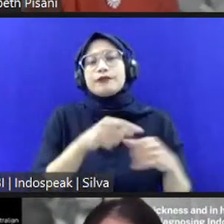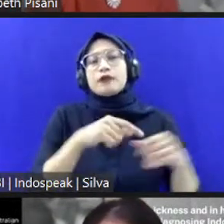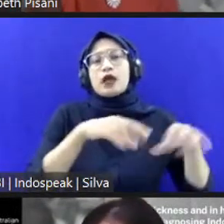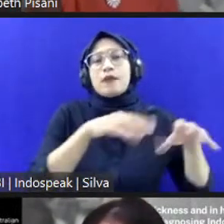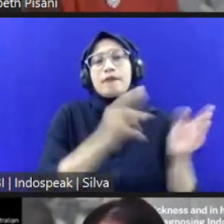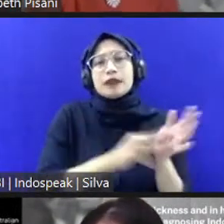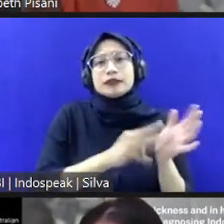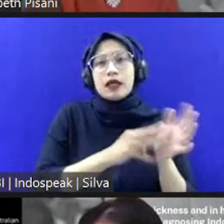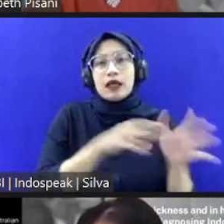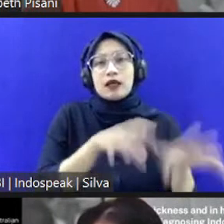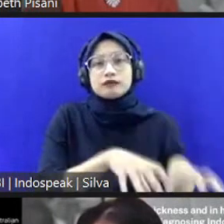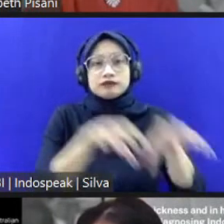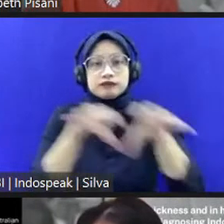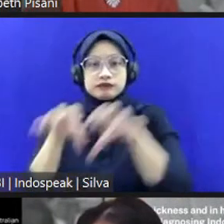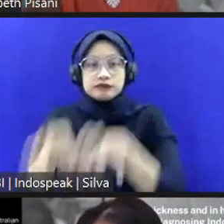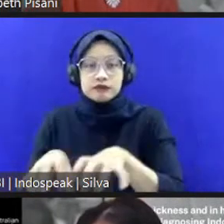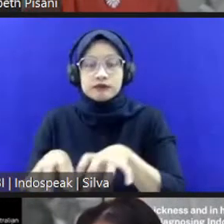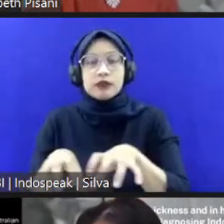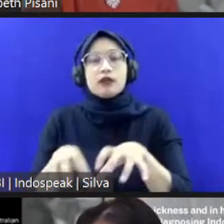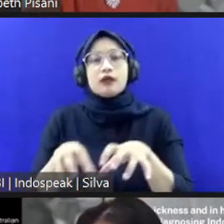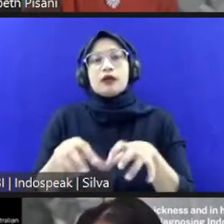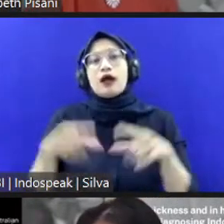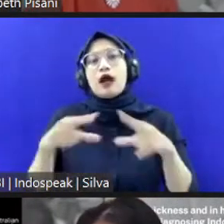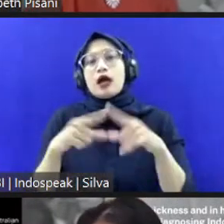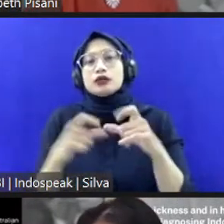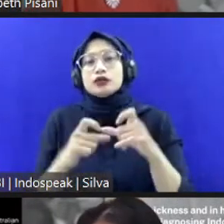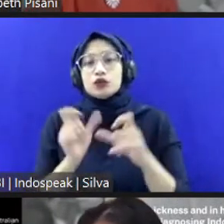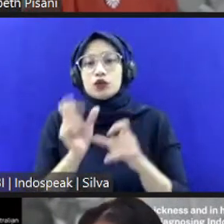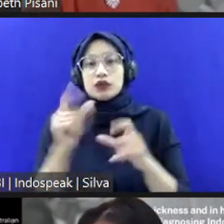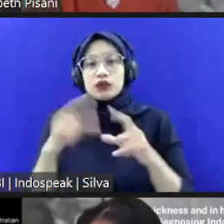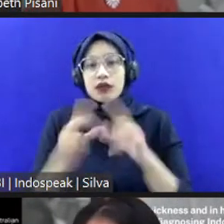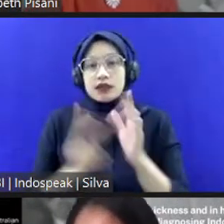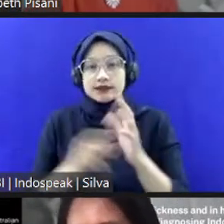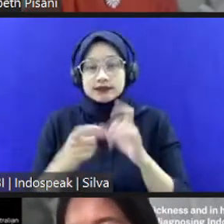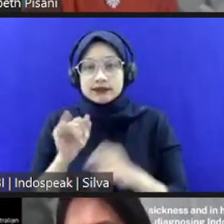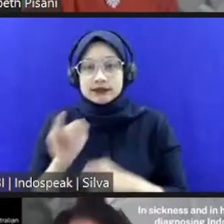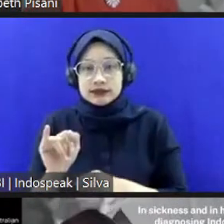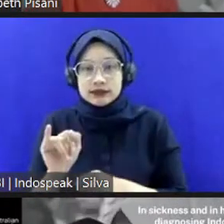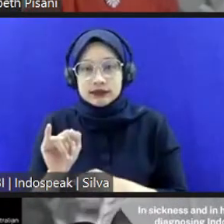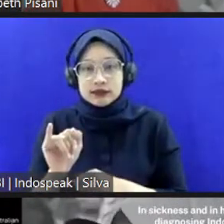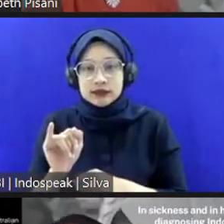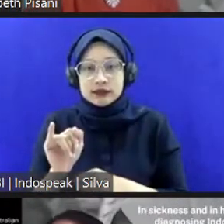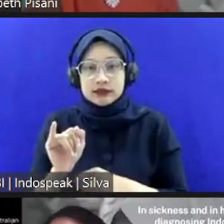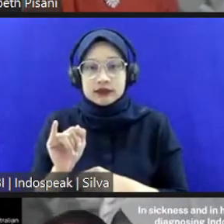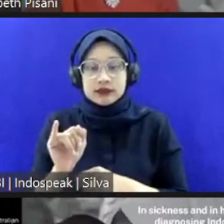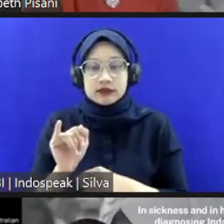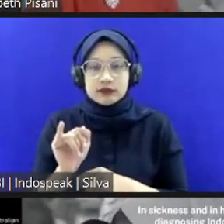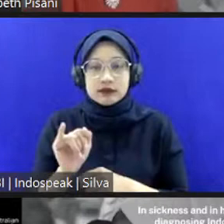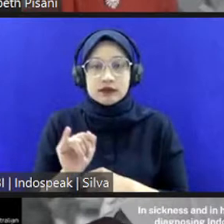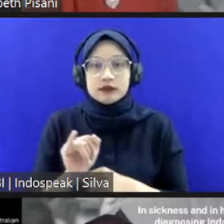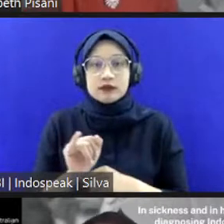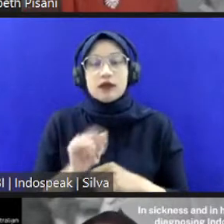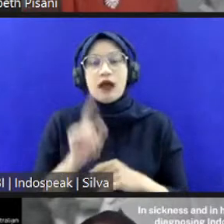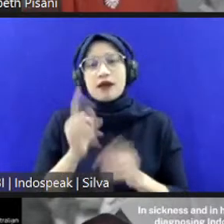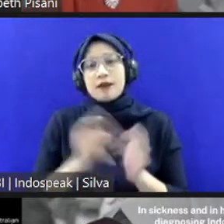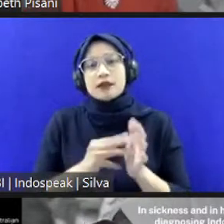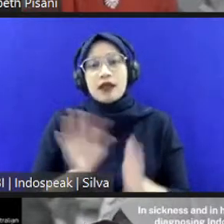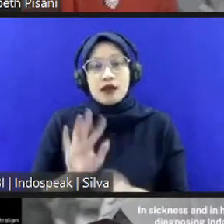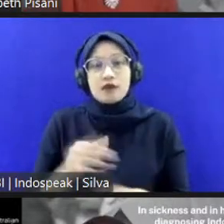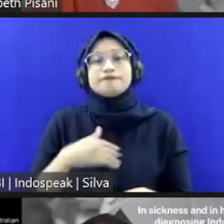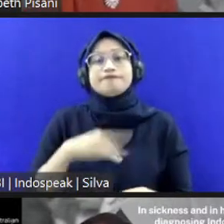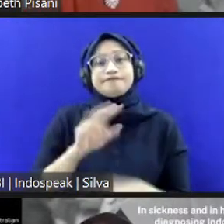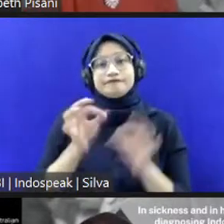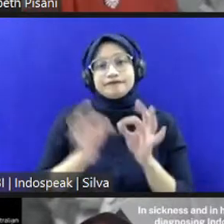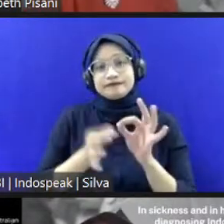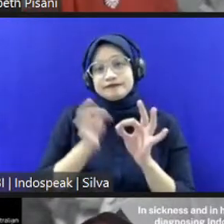national health insurance. You had mentioned supply side constraints. Are there other bottlenecks? Thank you. There are